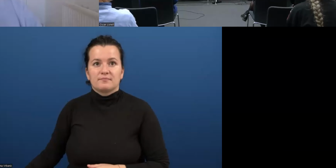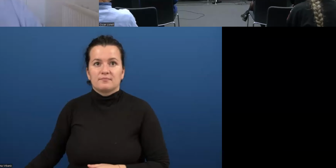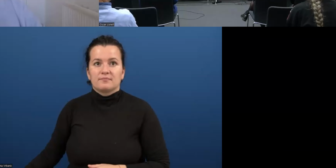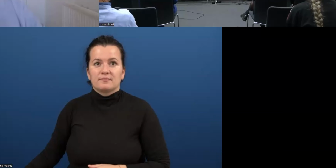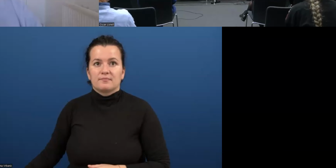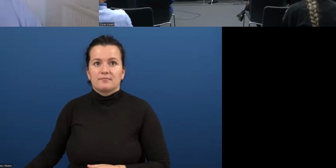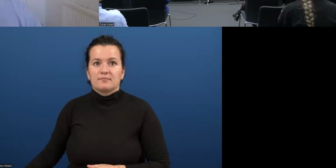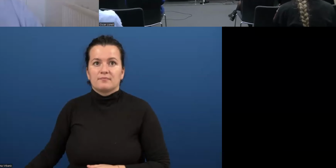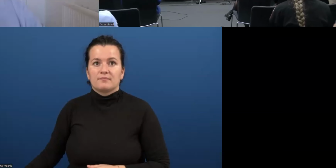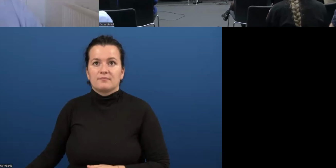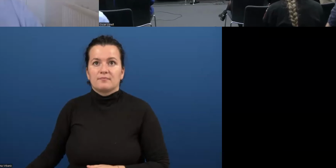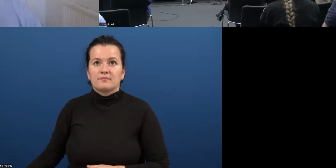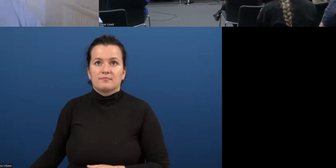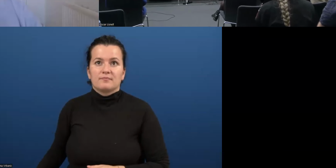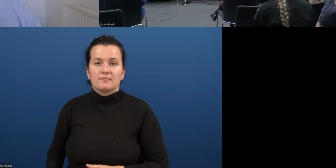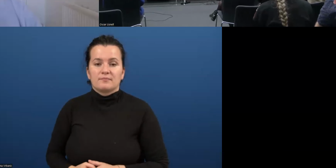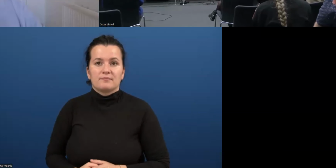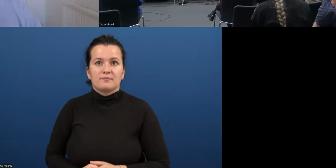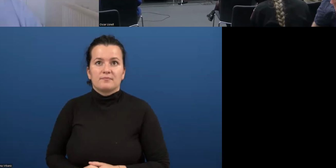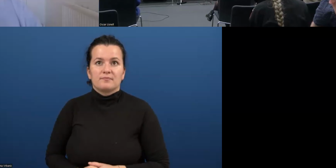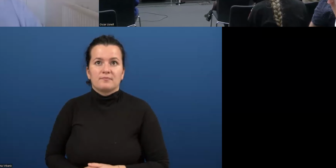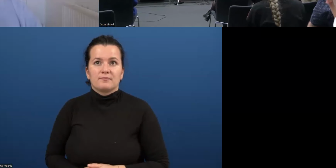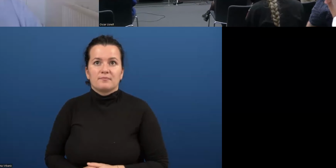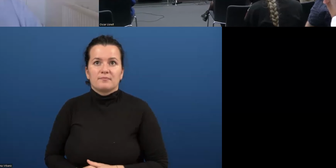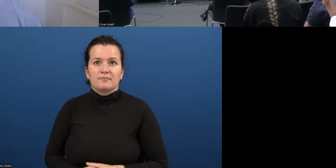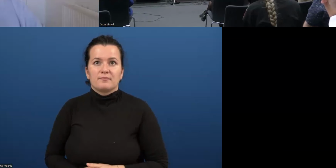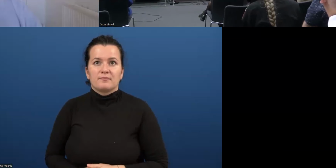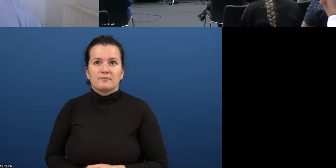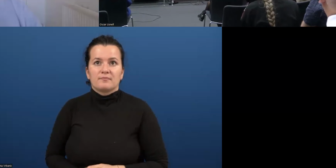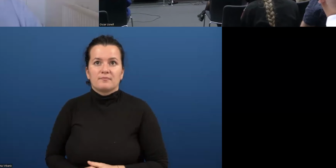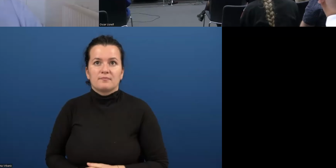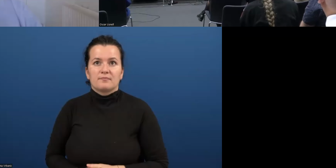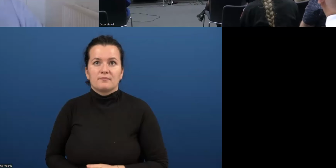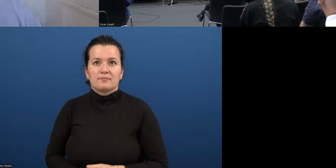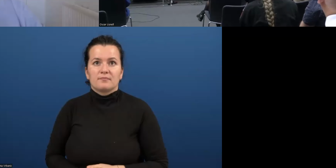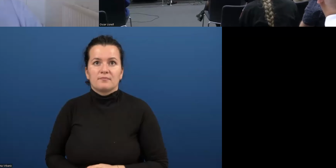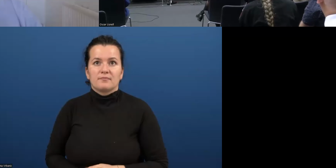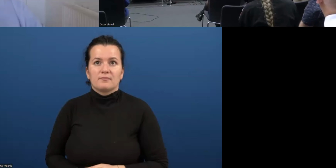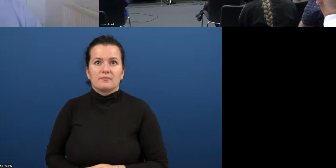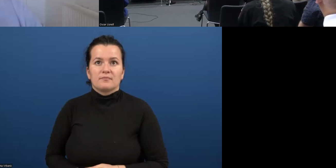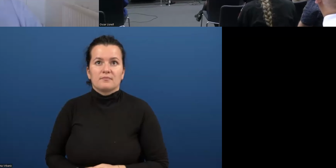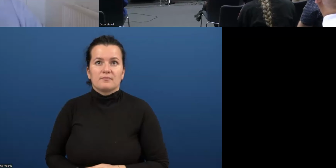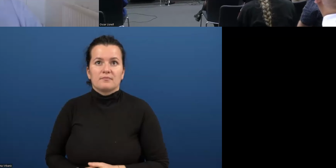It's about a question the frontiers of the...